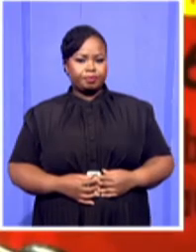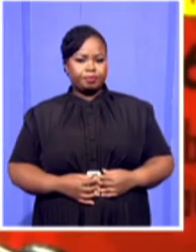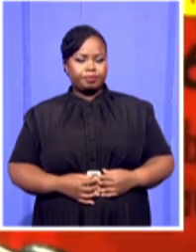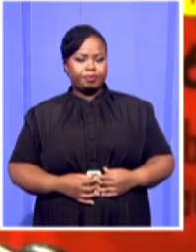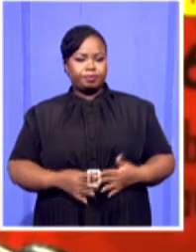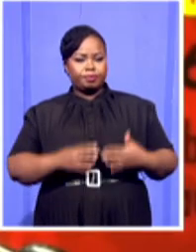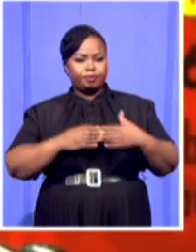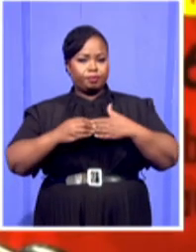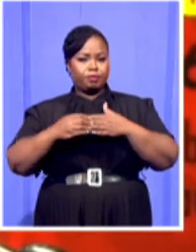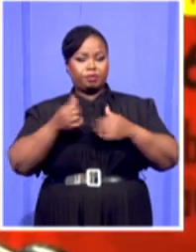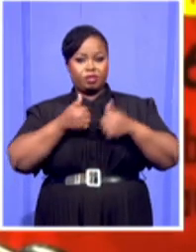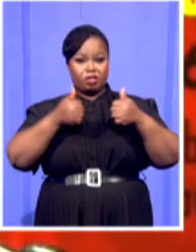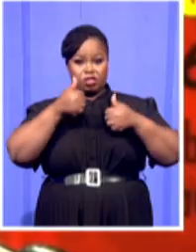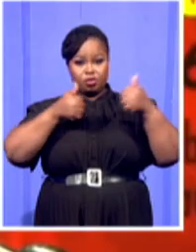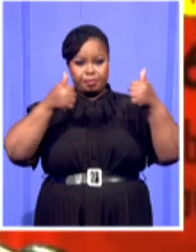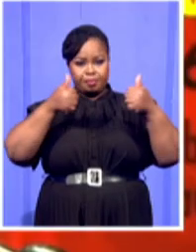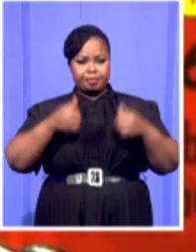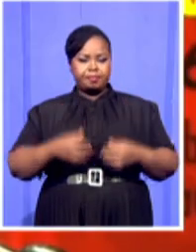Leadership of the party,